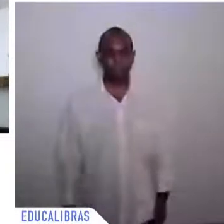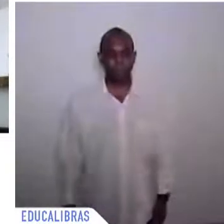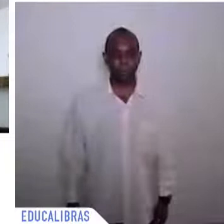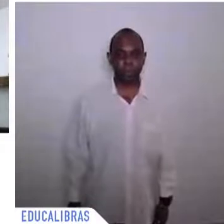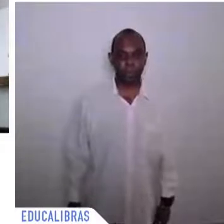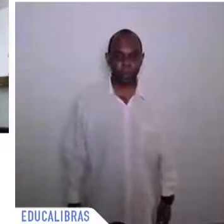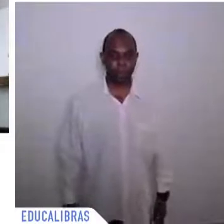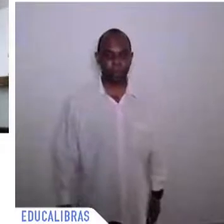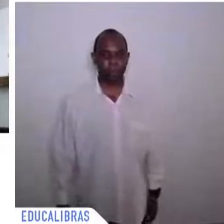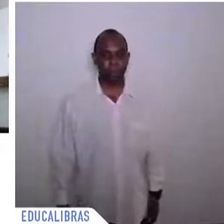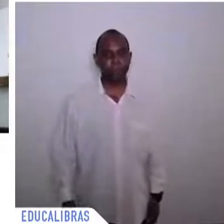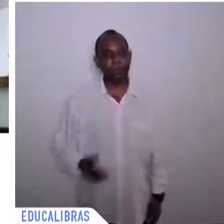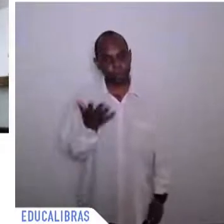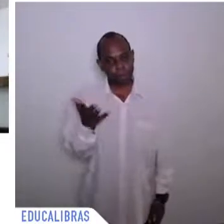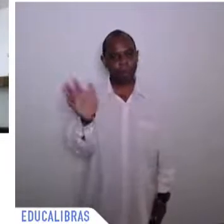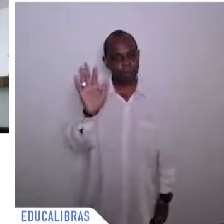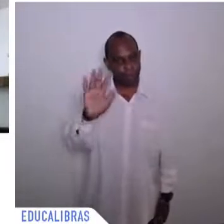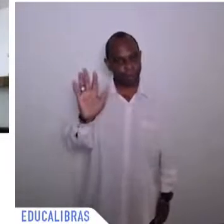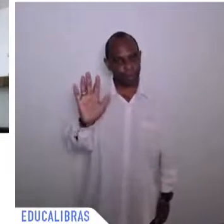Hello,